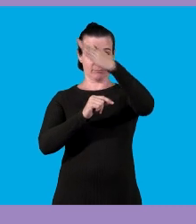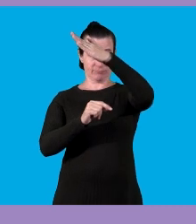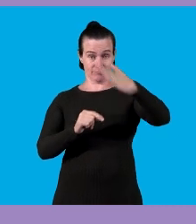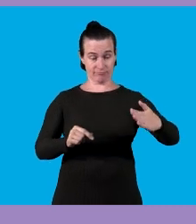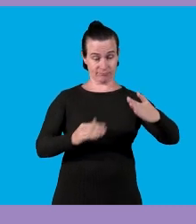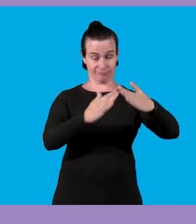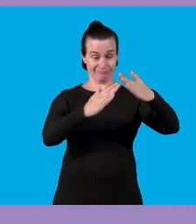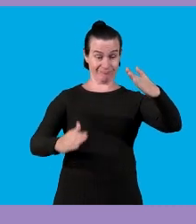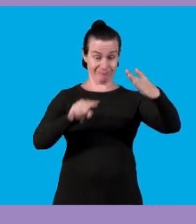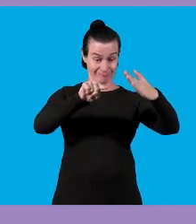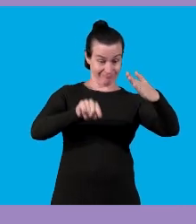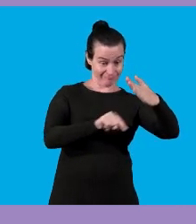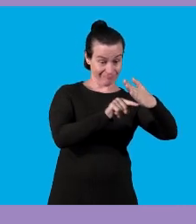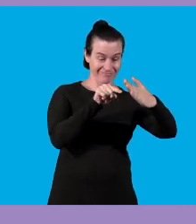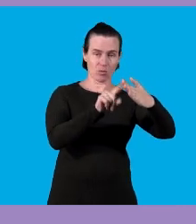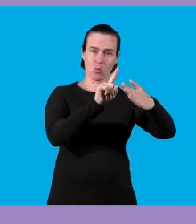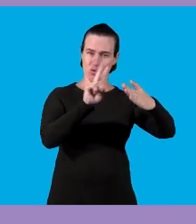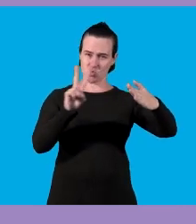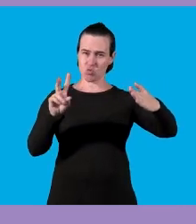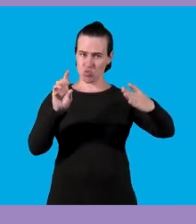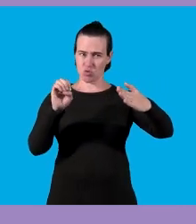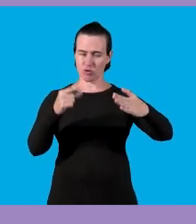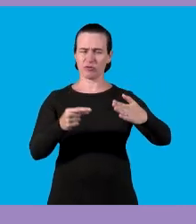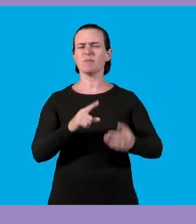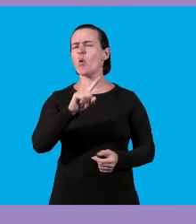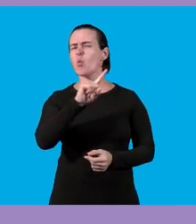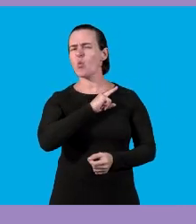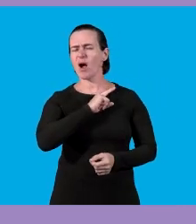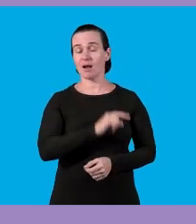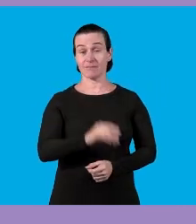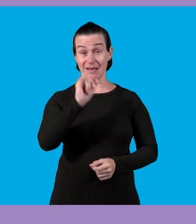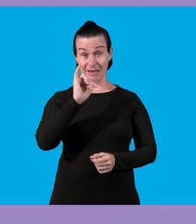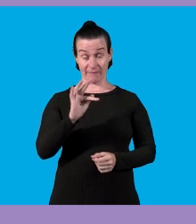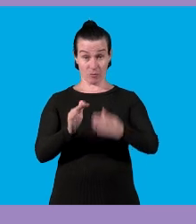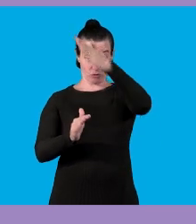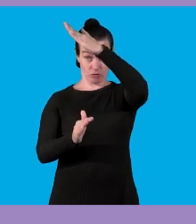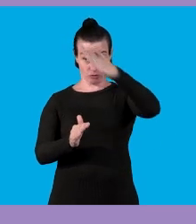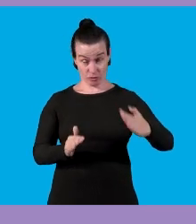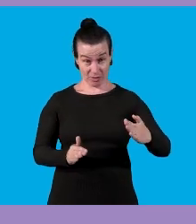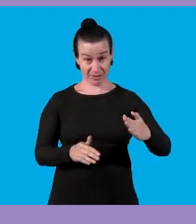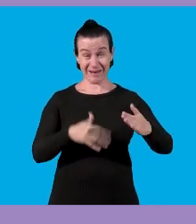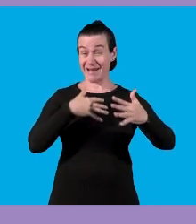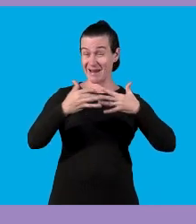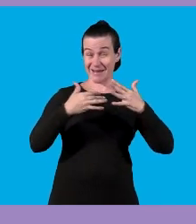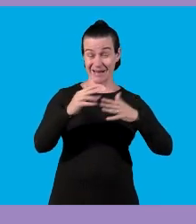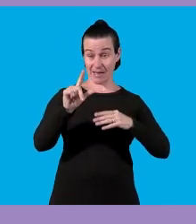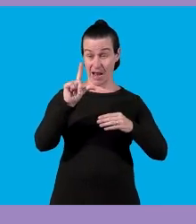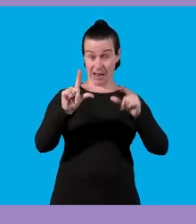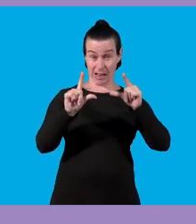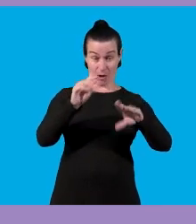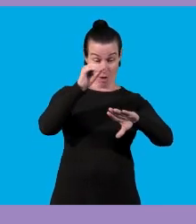let me write that proper, angles on a straight line